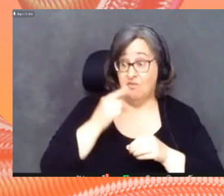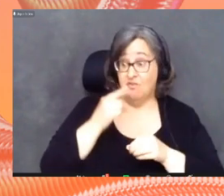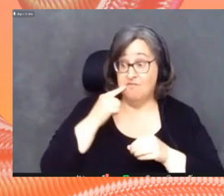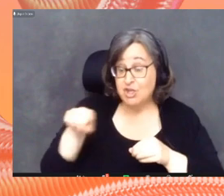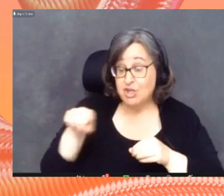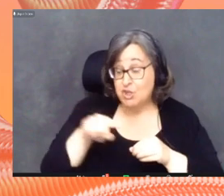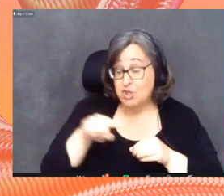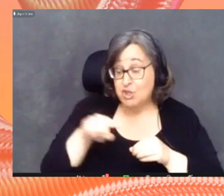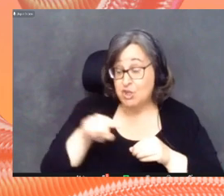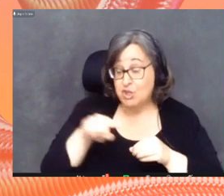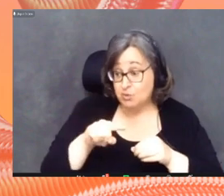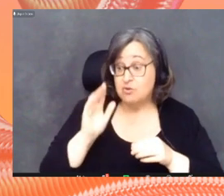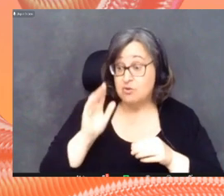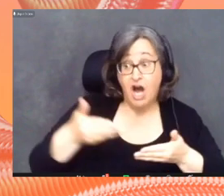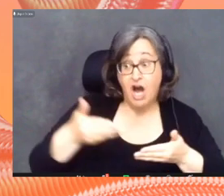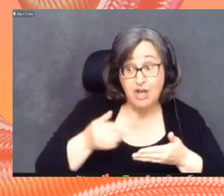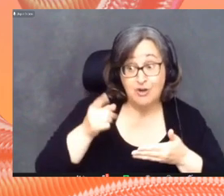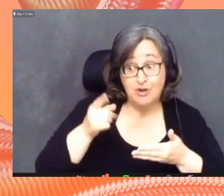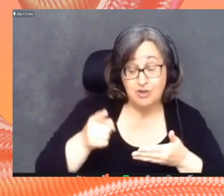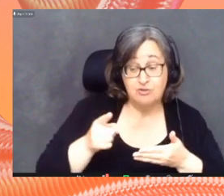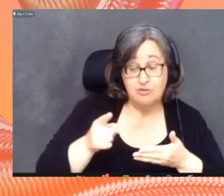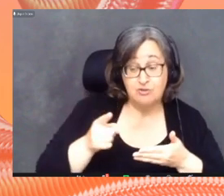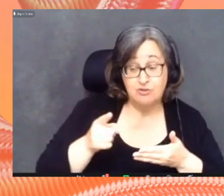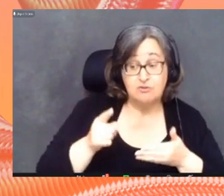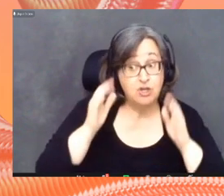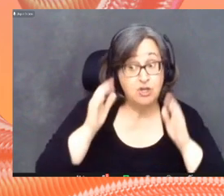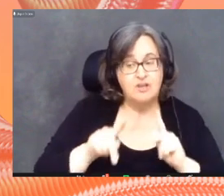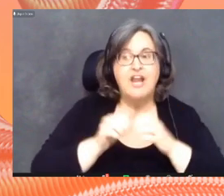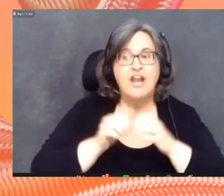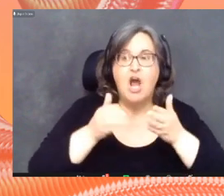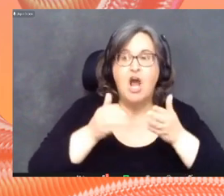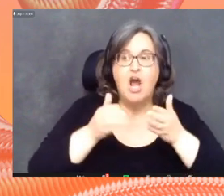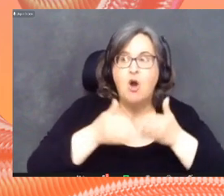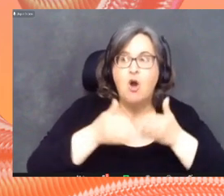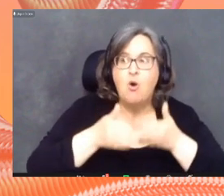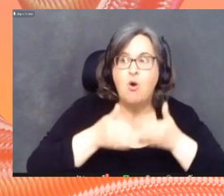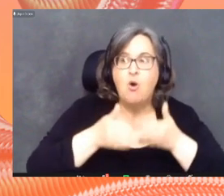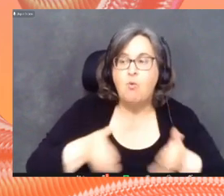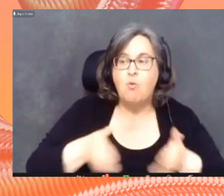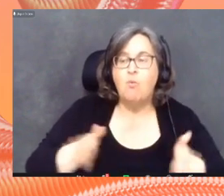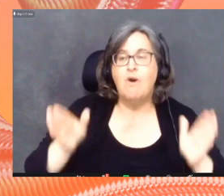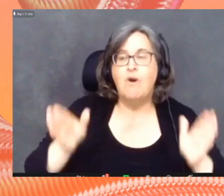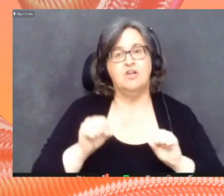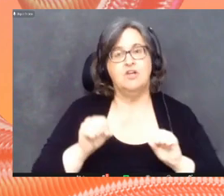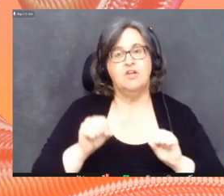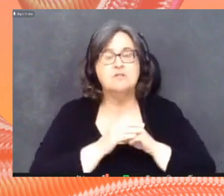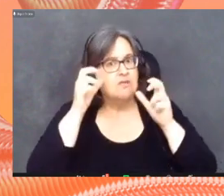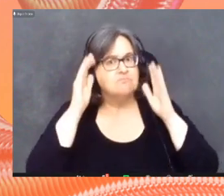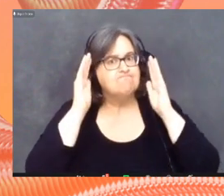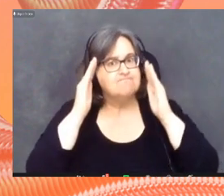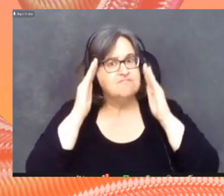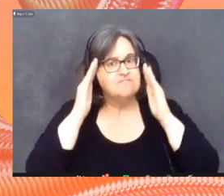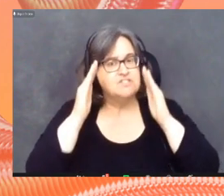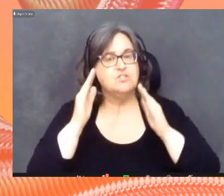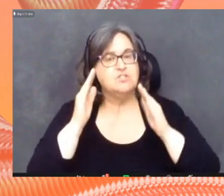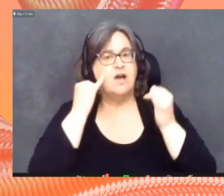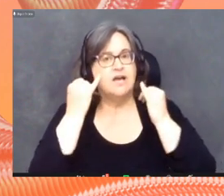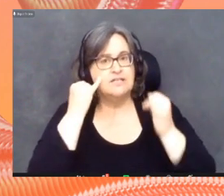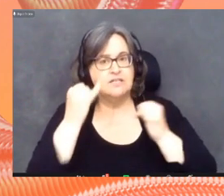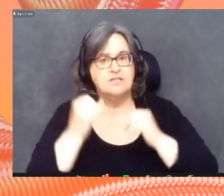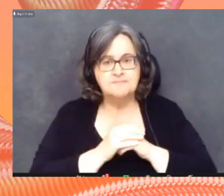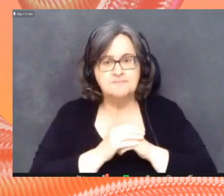And how widely can you listen? You know, like, can you actually hear ideas that are not your own and help move them and that kind of stuff?